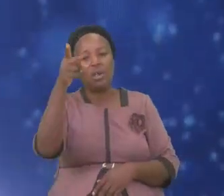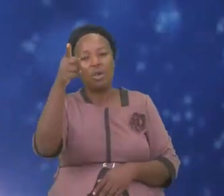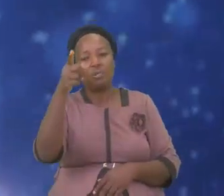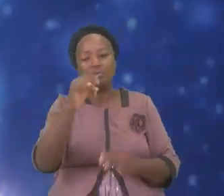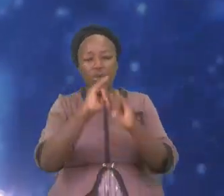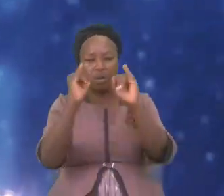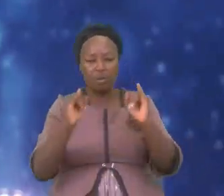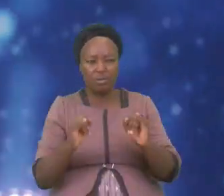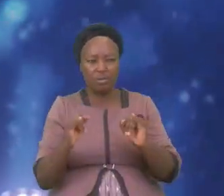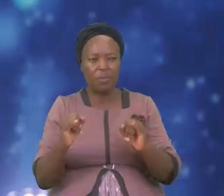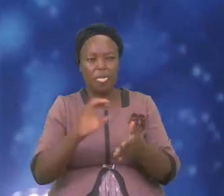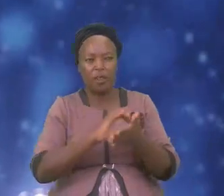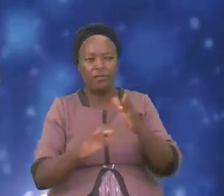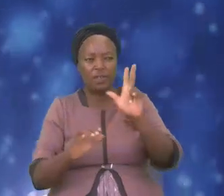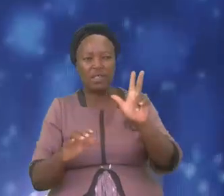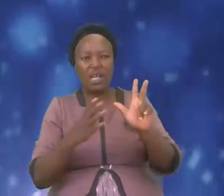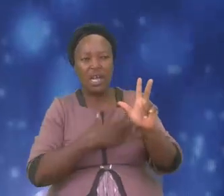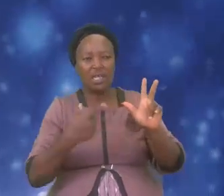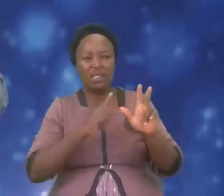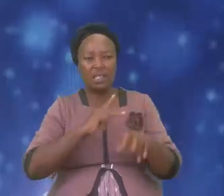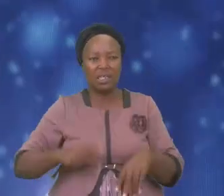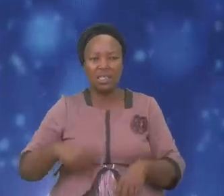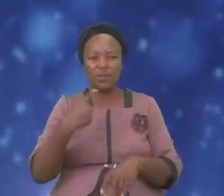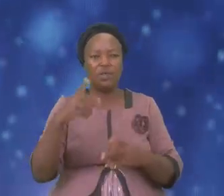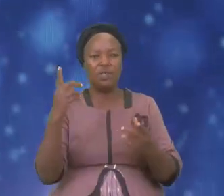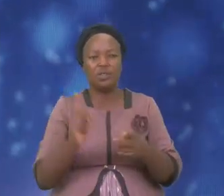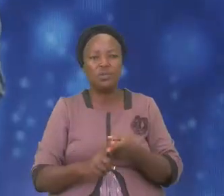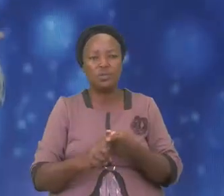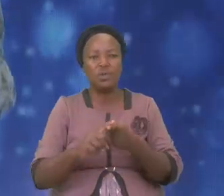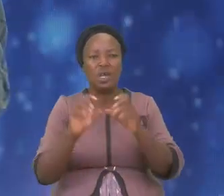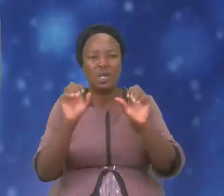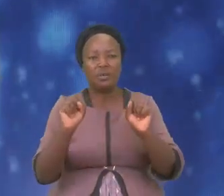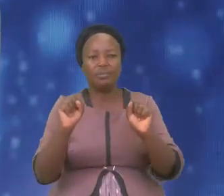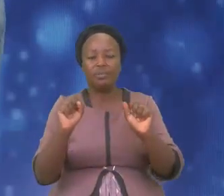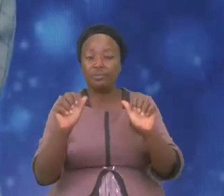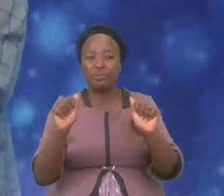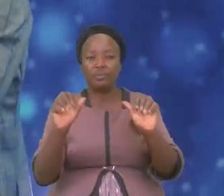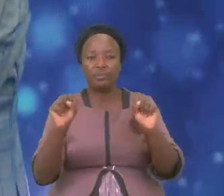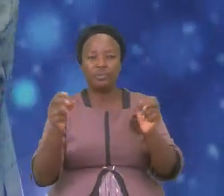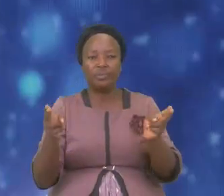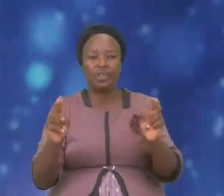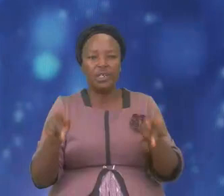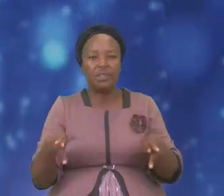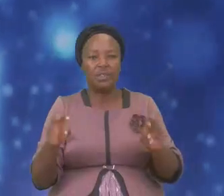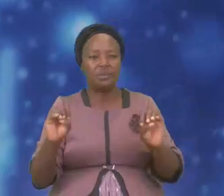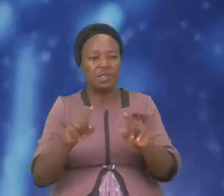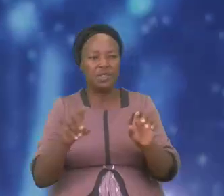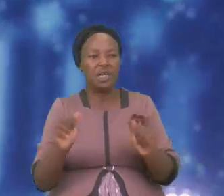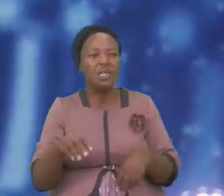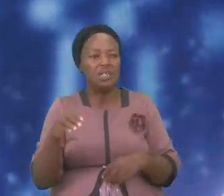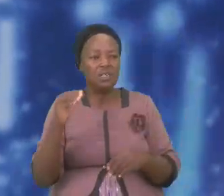shall bring certain of the children of Israel and of the king's seed and of